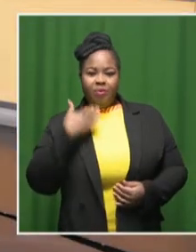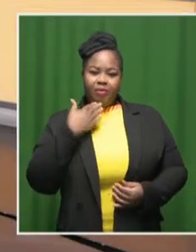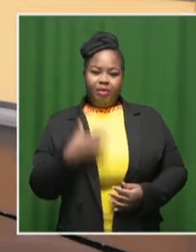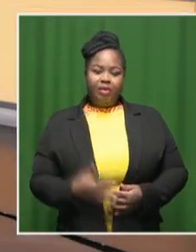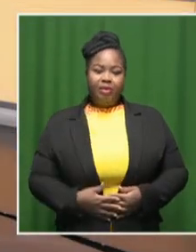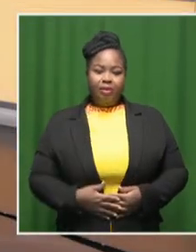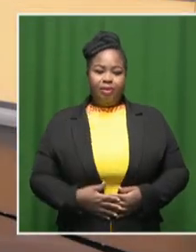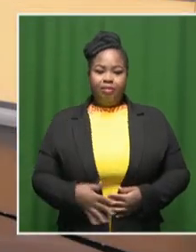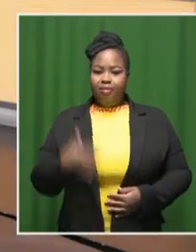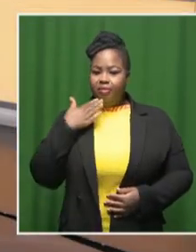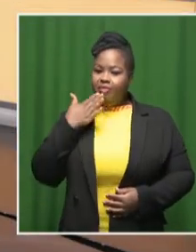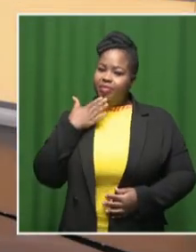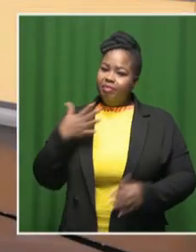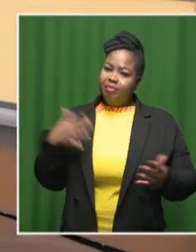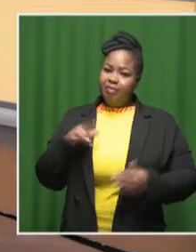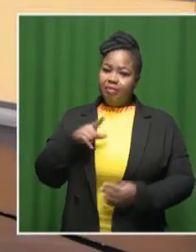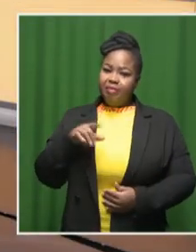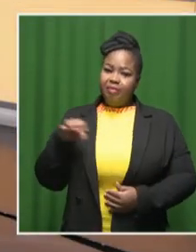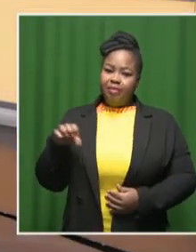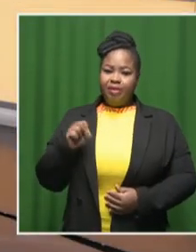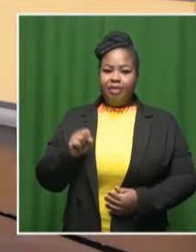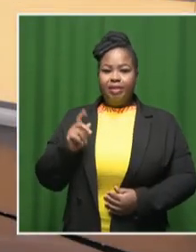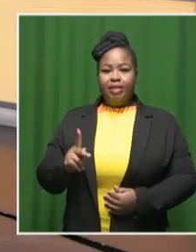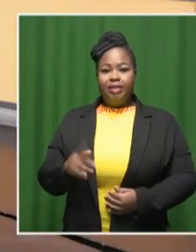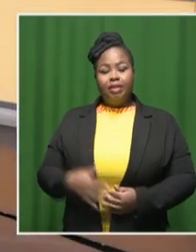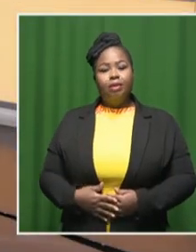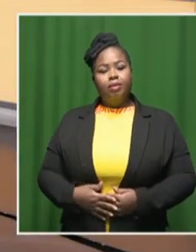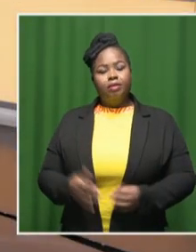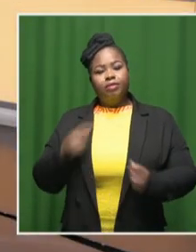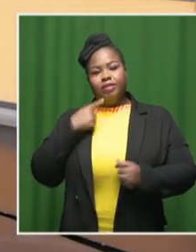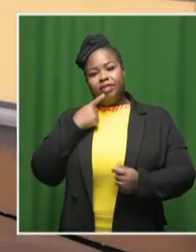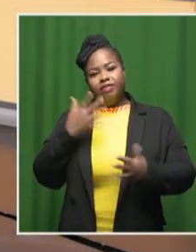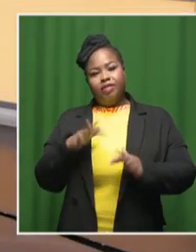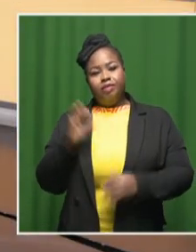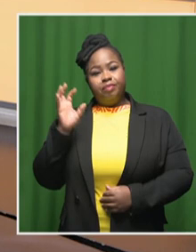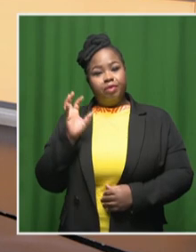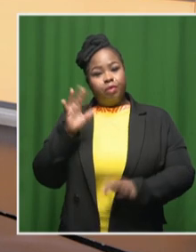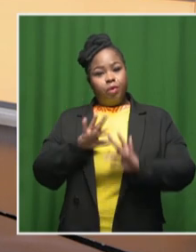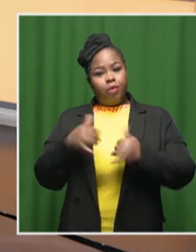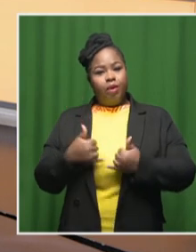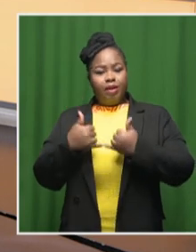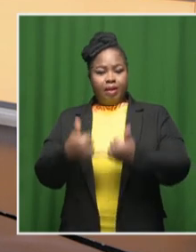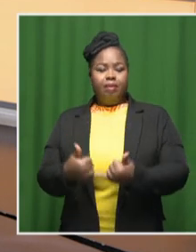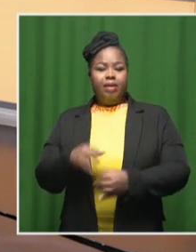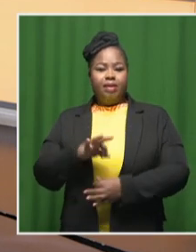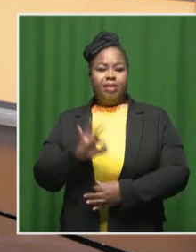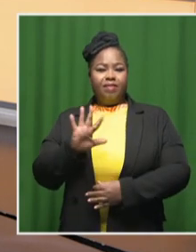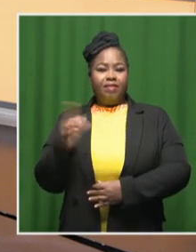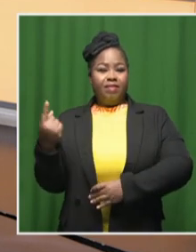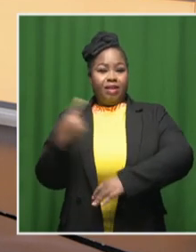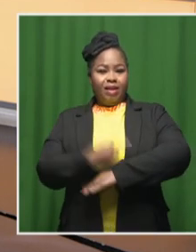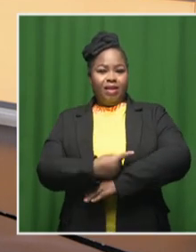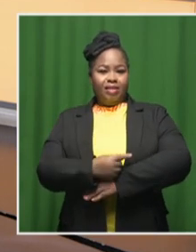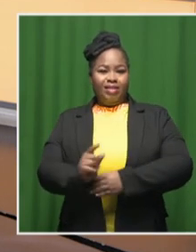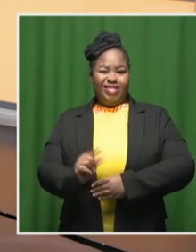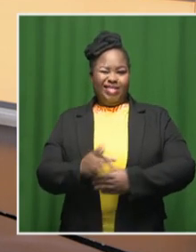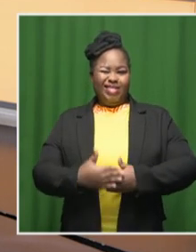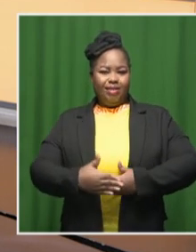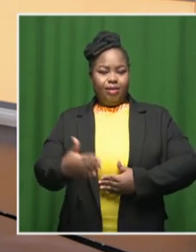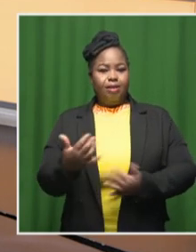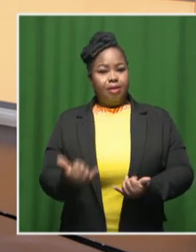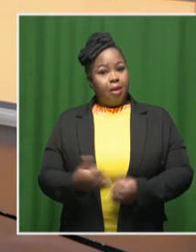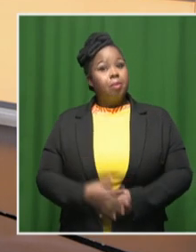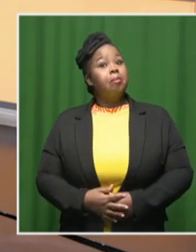to? Thank you so much, Leanne and SK there. Now, we've already mentioned it. The Netball World Cup, exactly 35 days away. And true to